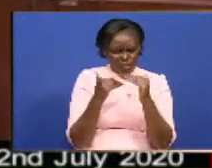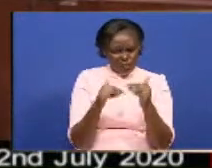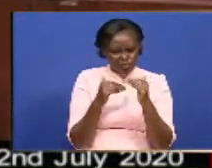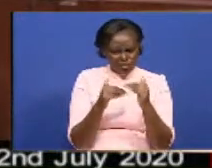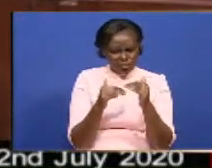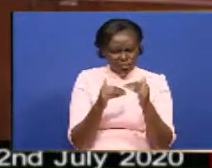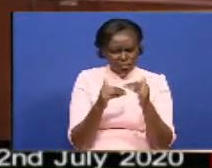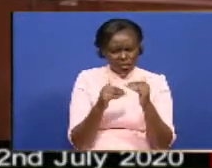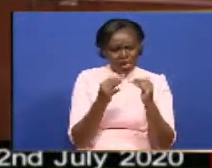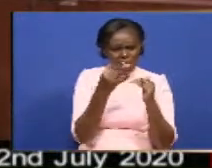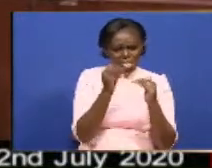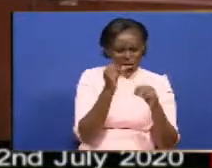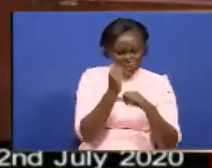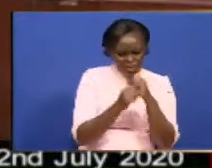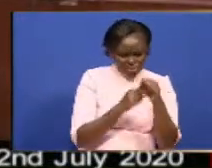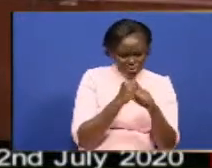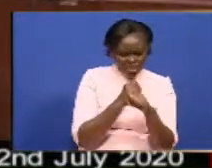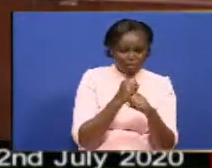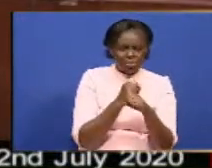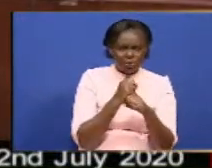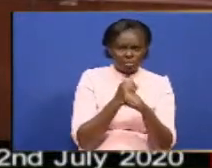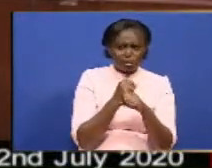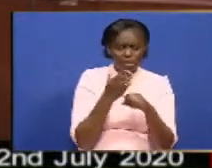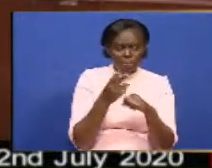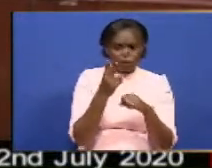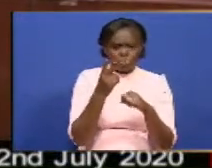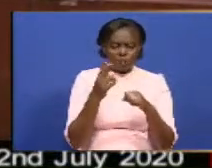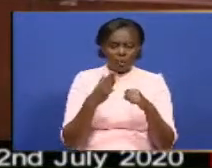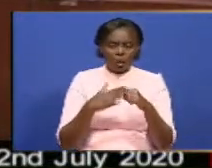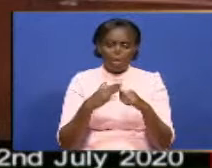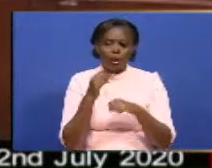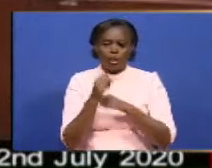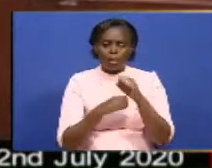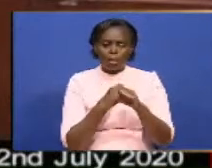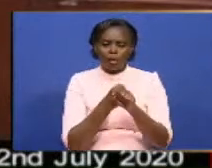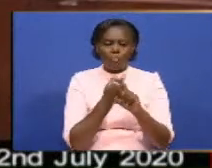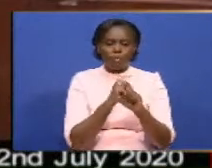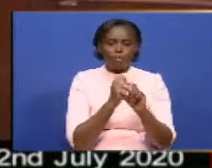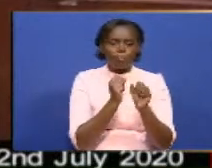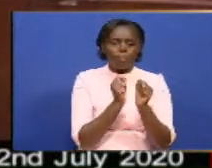for nearly 30 years, because actually it's now 29 years, since 1991.